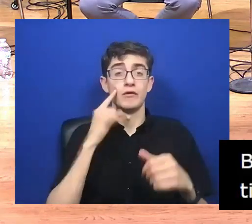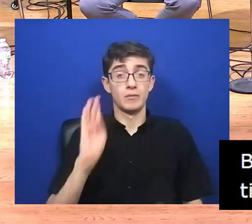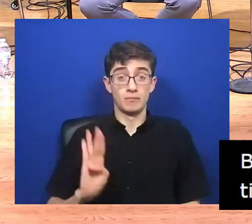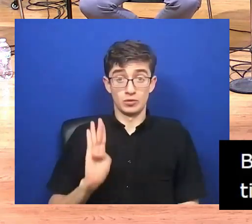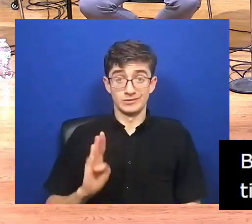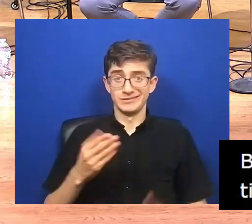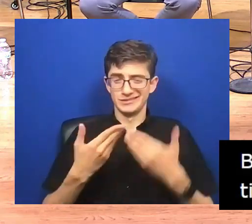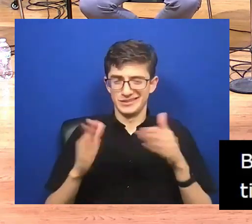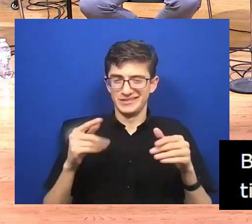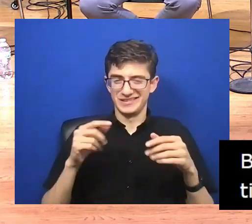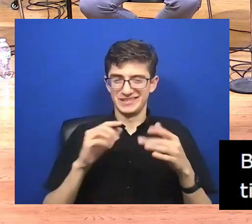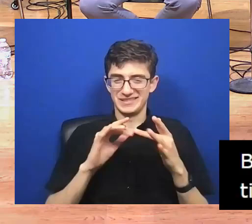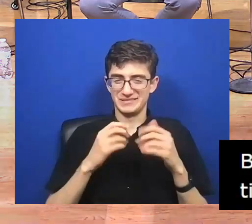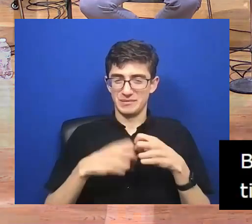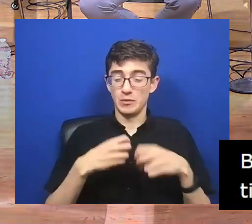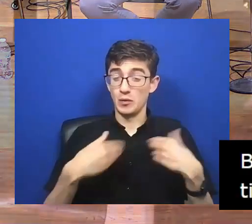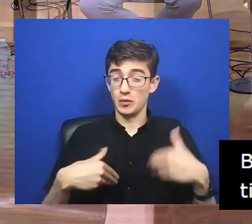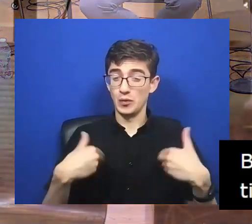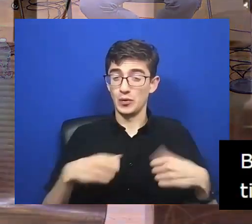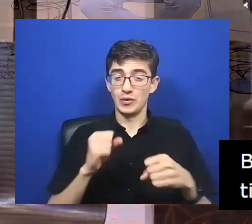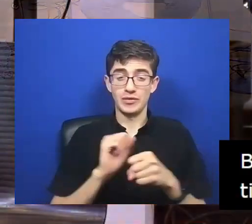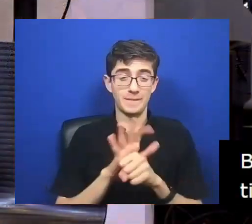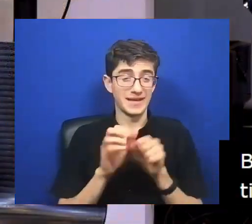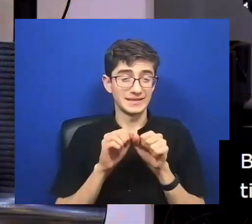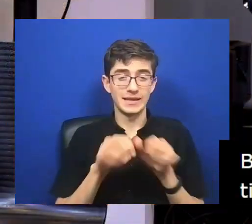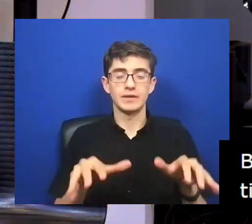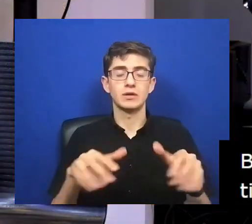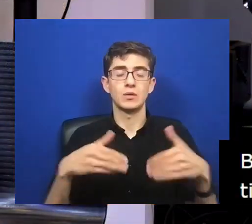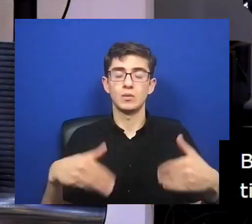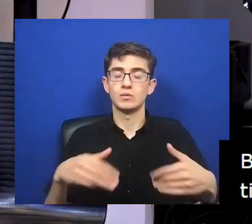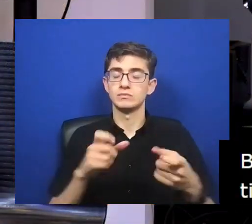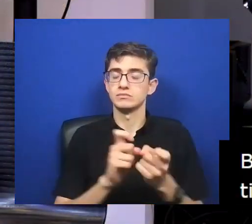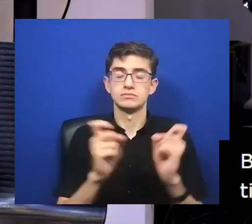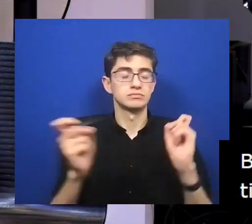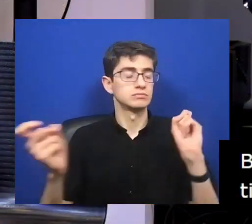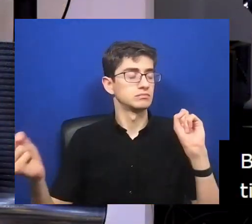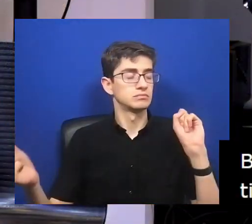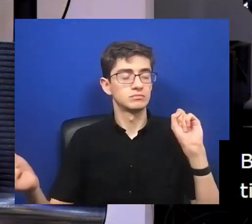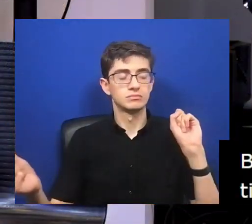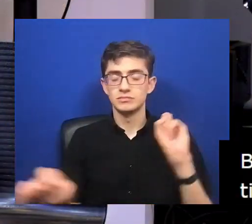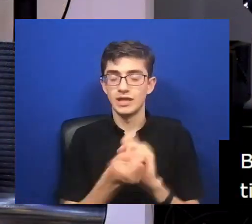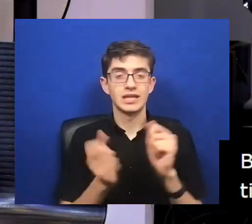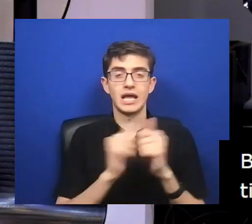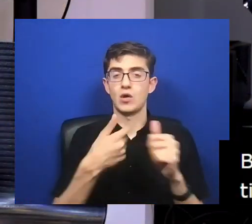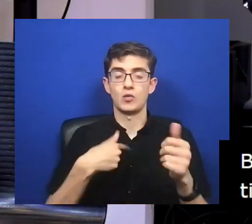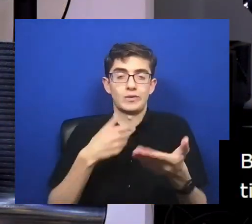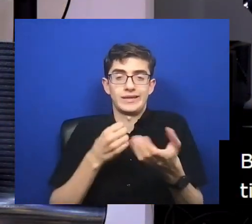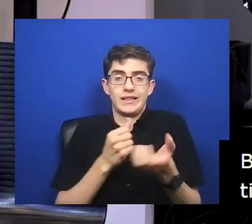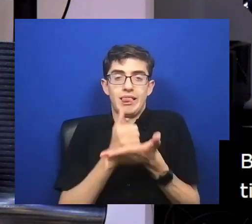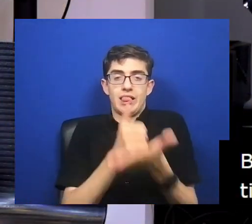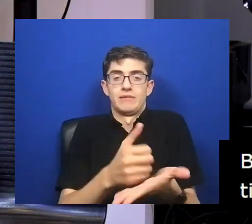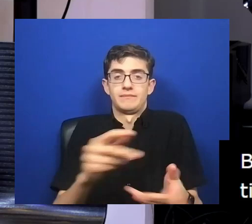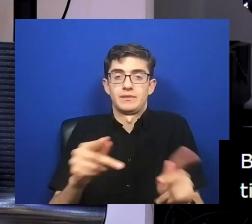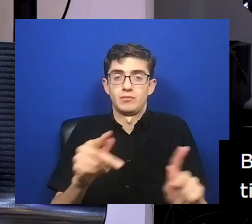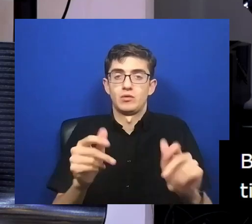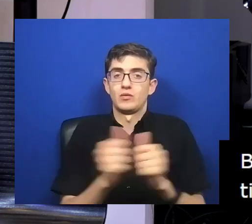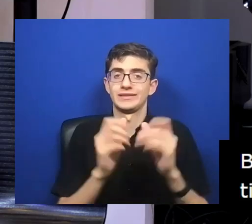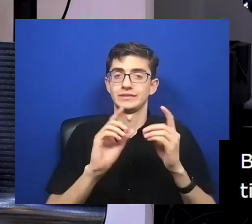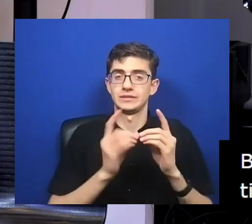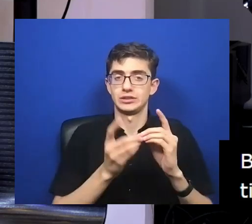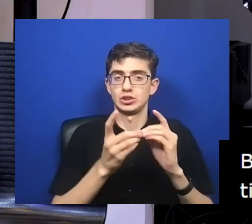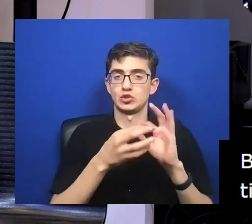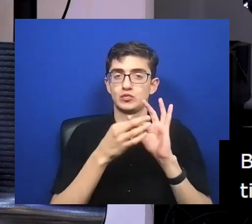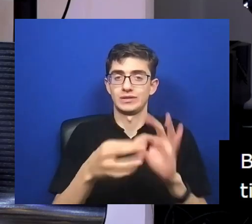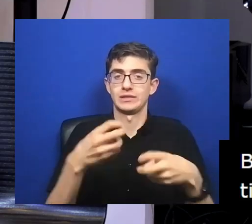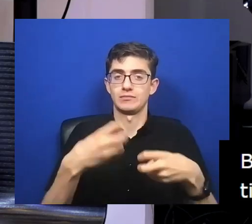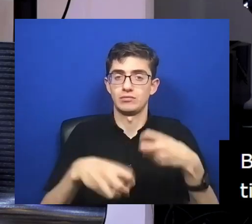pandemic fundamentally altered and transformed the way that we go about helping people with digital-related issues